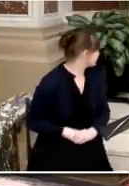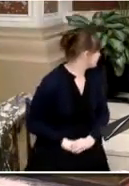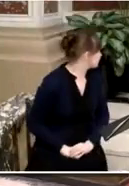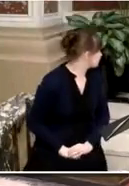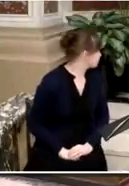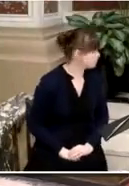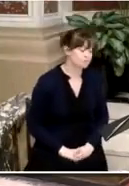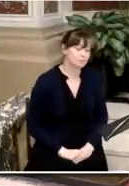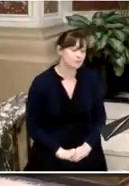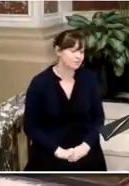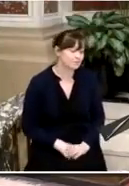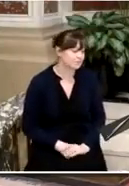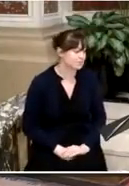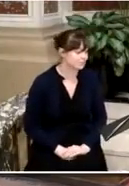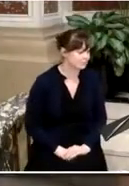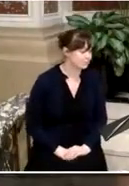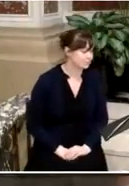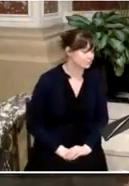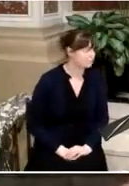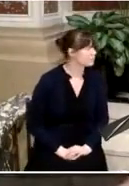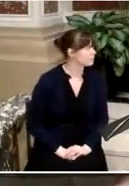remain seated.